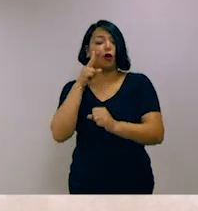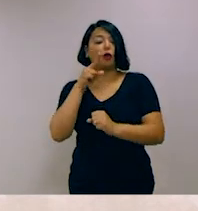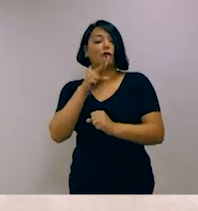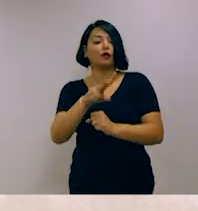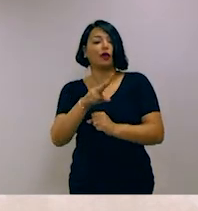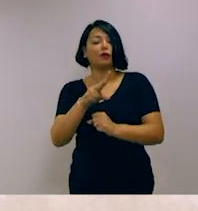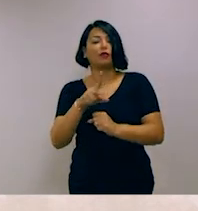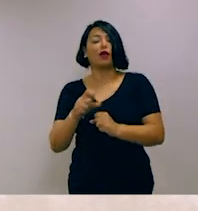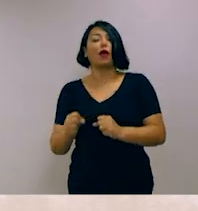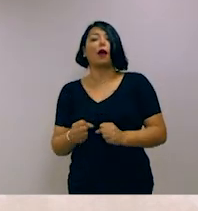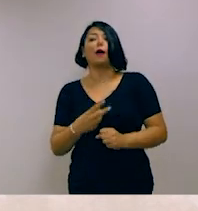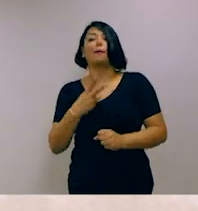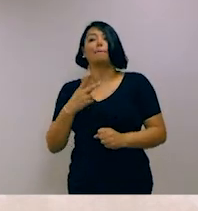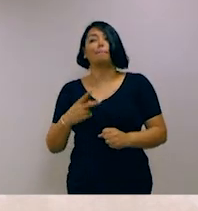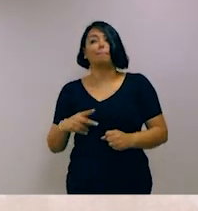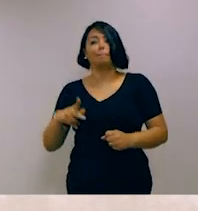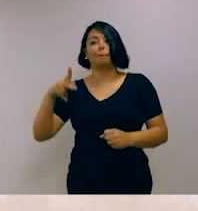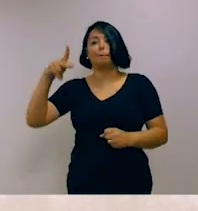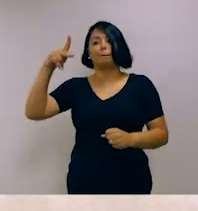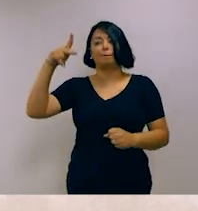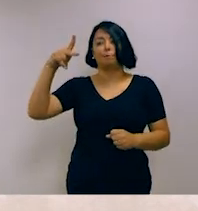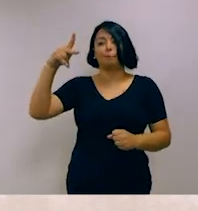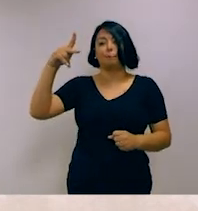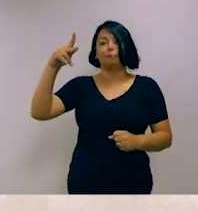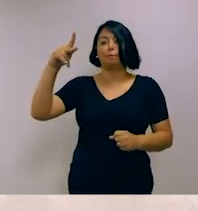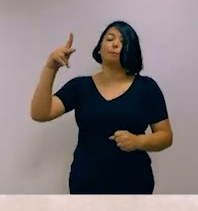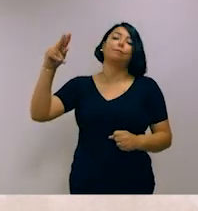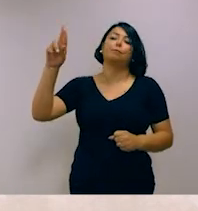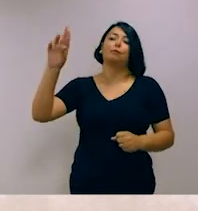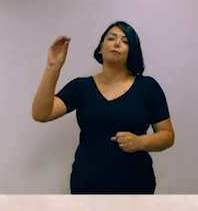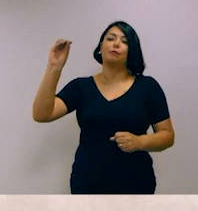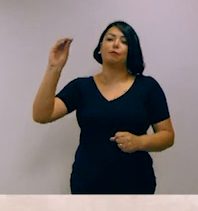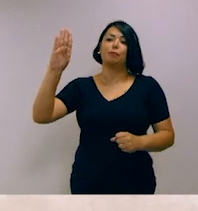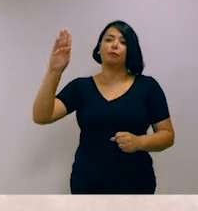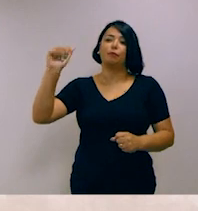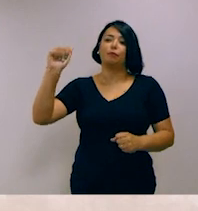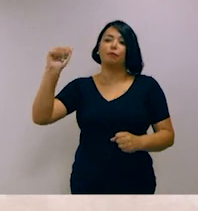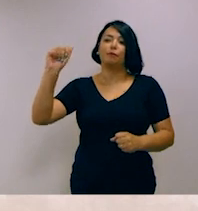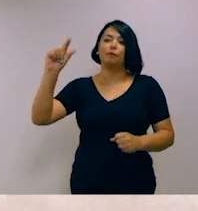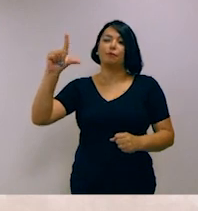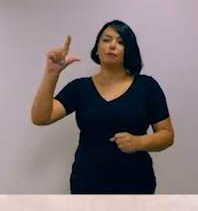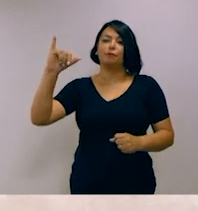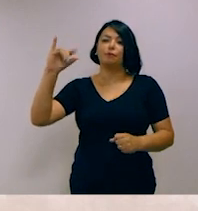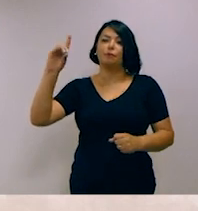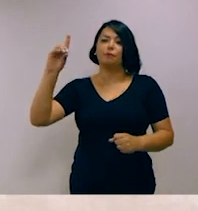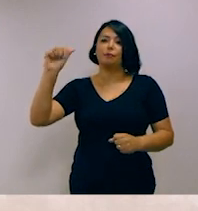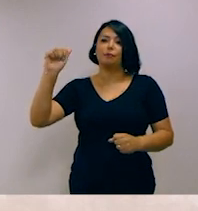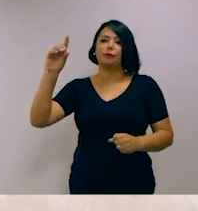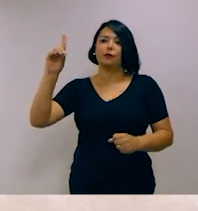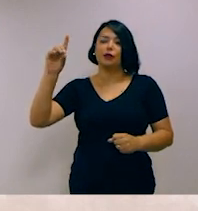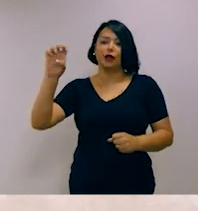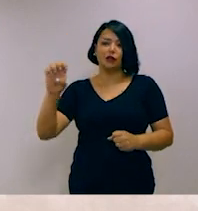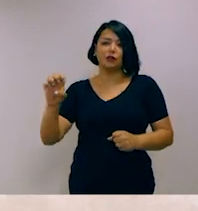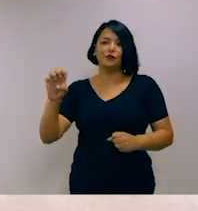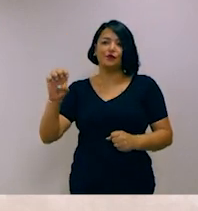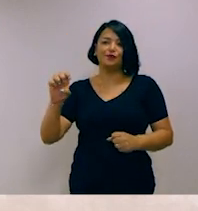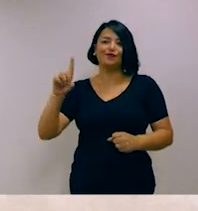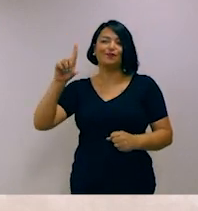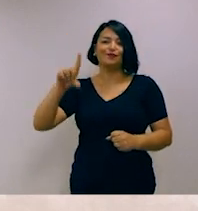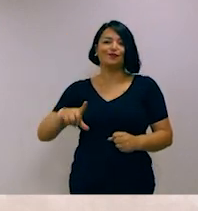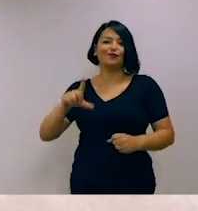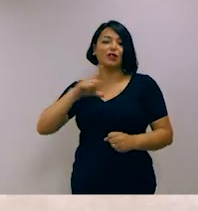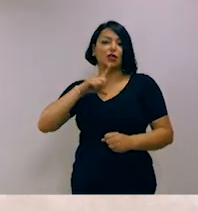considers the probability of having the disease because the test was positive,